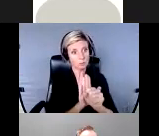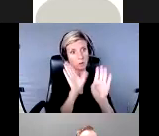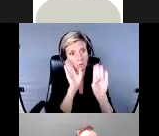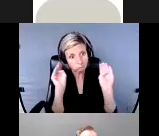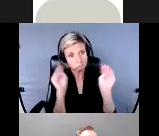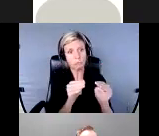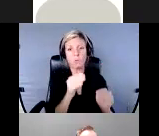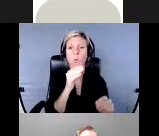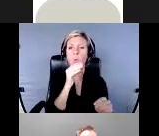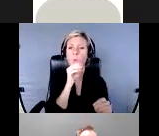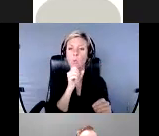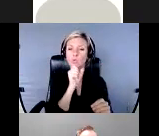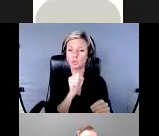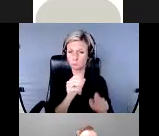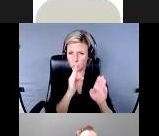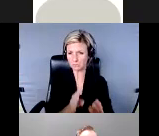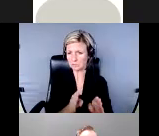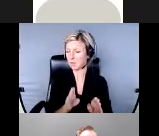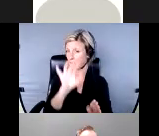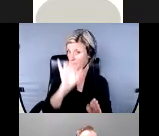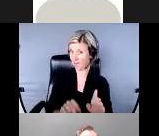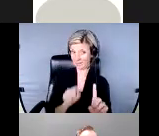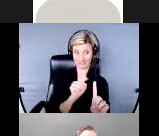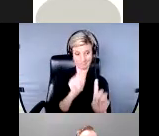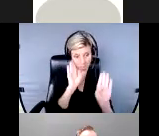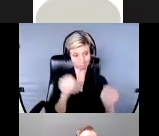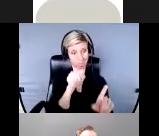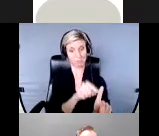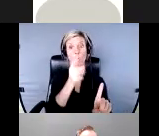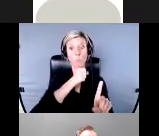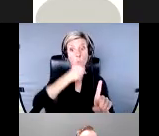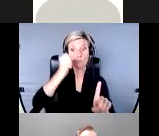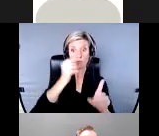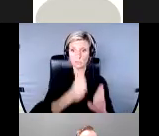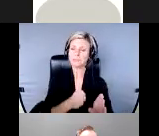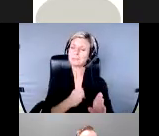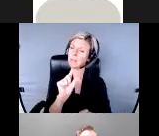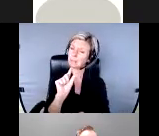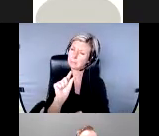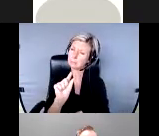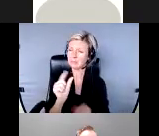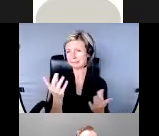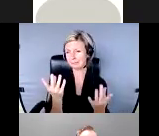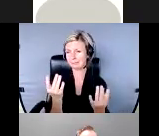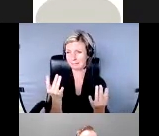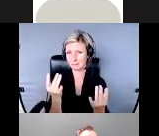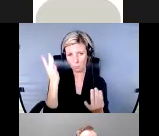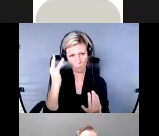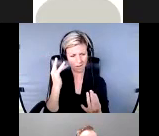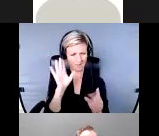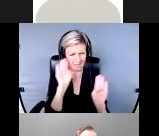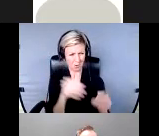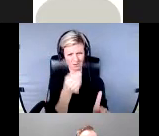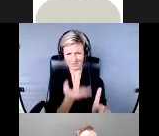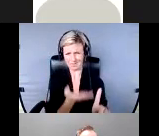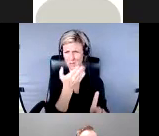are we focusing so much on the older person? And at the same time, how do we provide the due